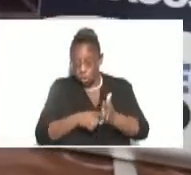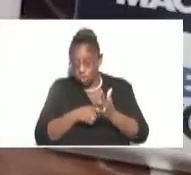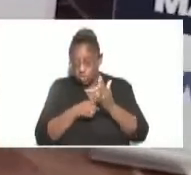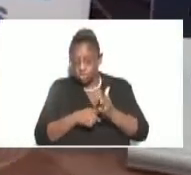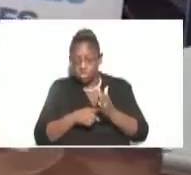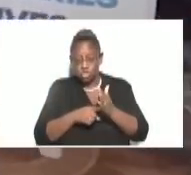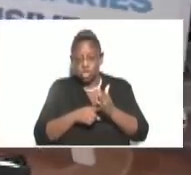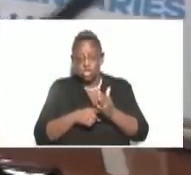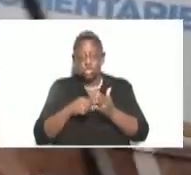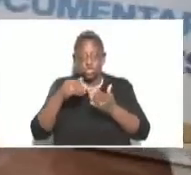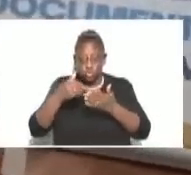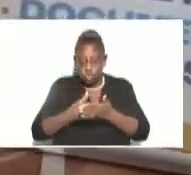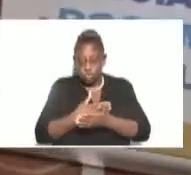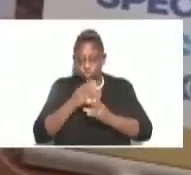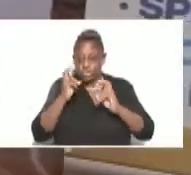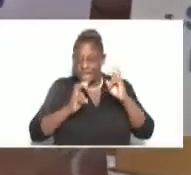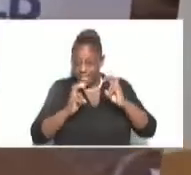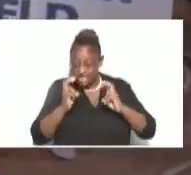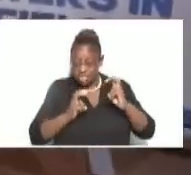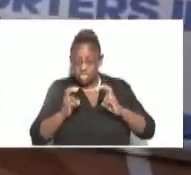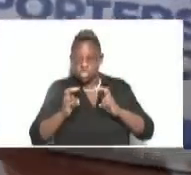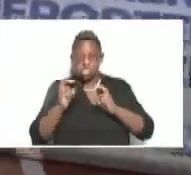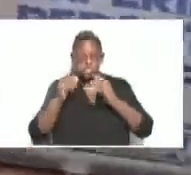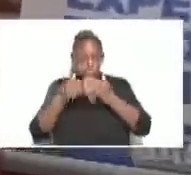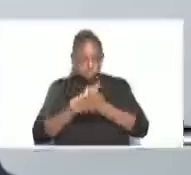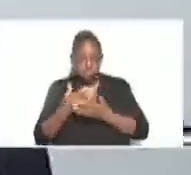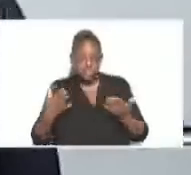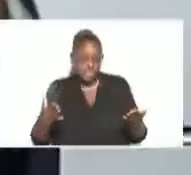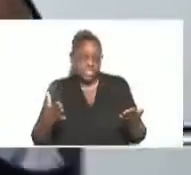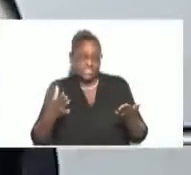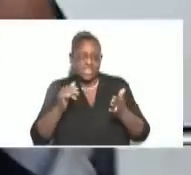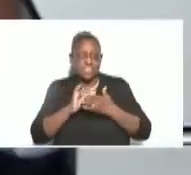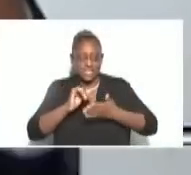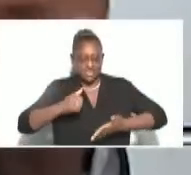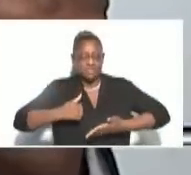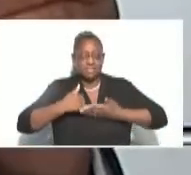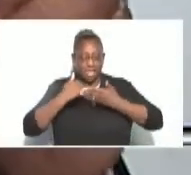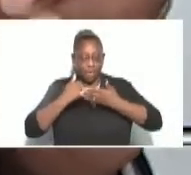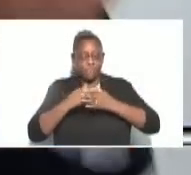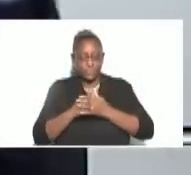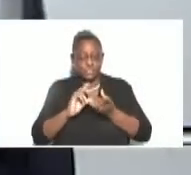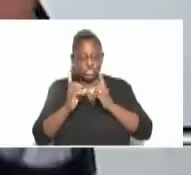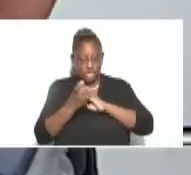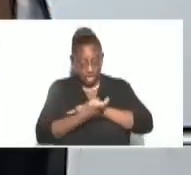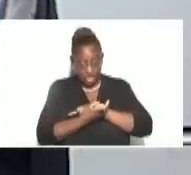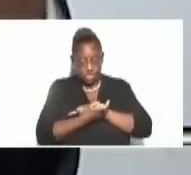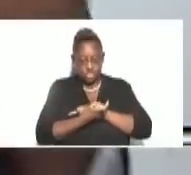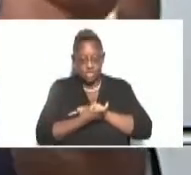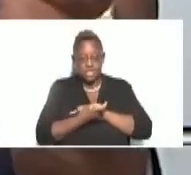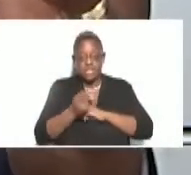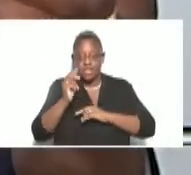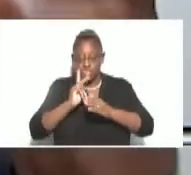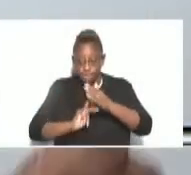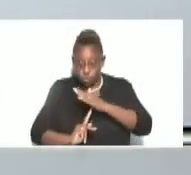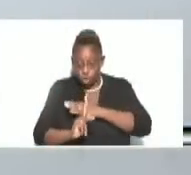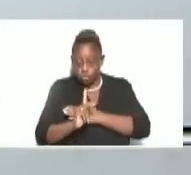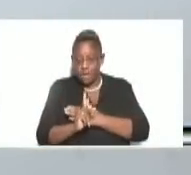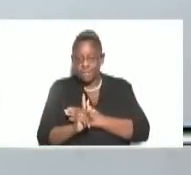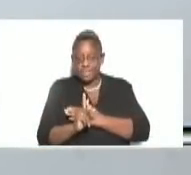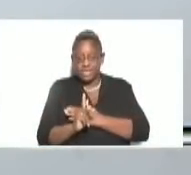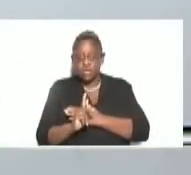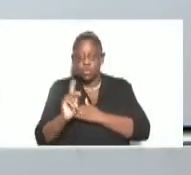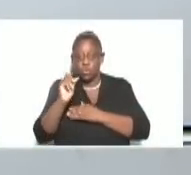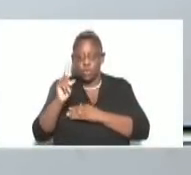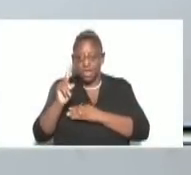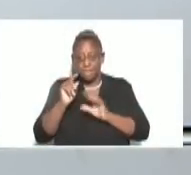new advertisers, new talent, and cutting-edge technology. Working very hard to change the programming lineup of ZNS so that it is